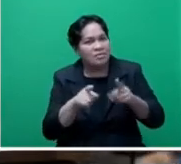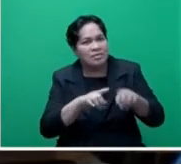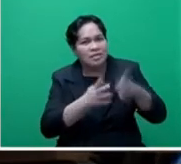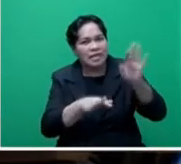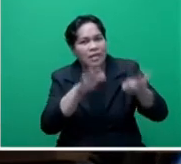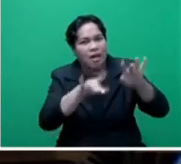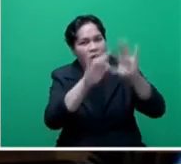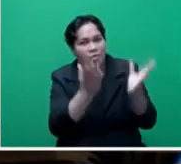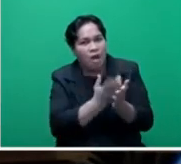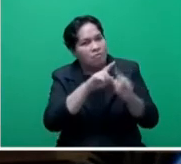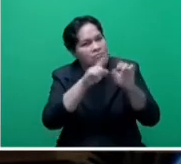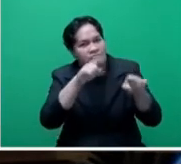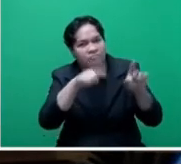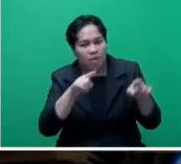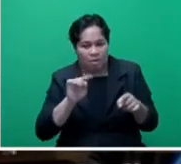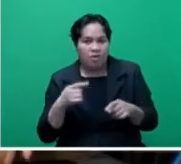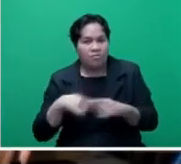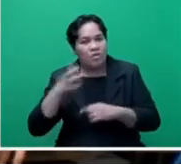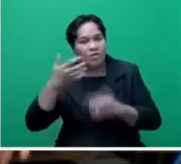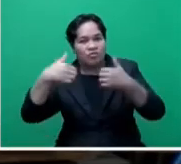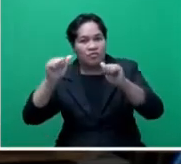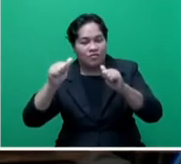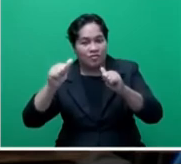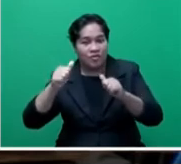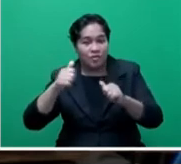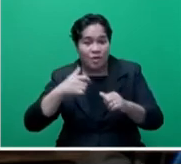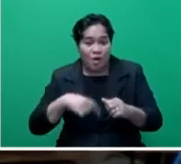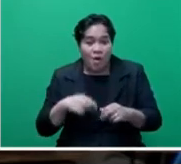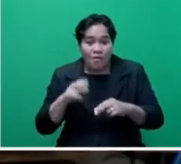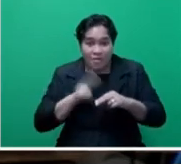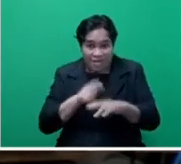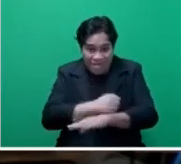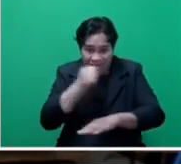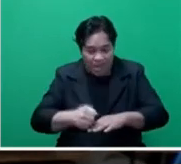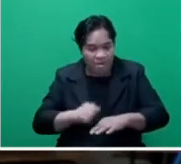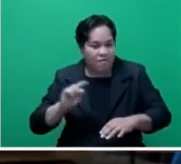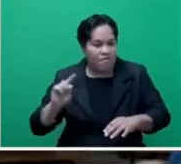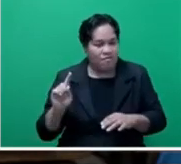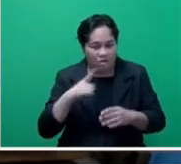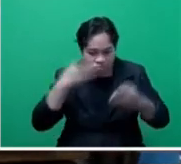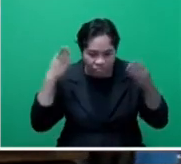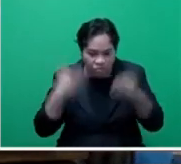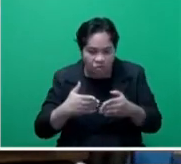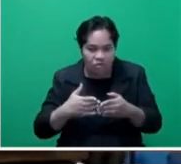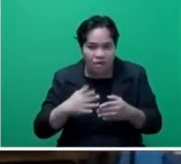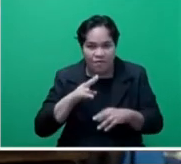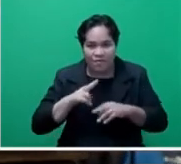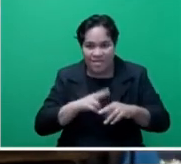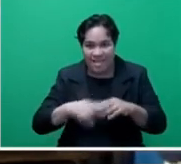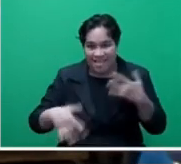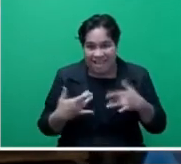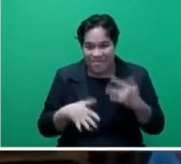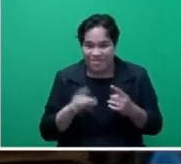of, and attested that our government put Fijian lives first, come hell or high waters. Mr. Speaker,